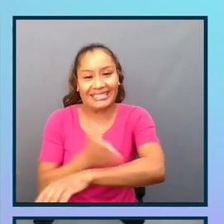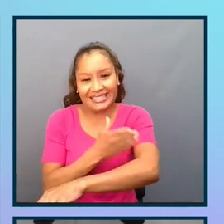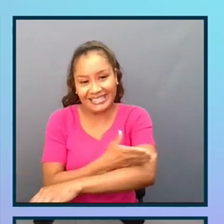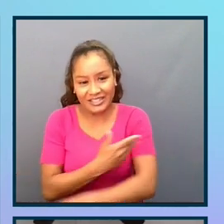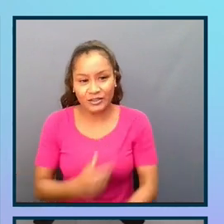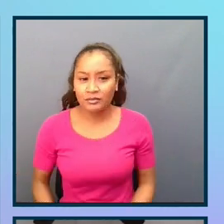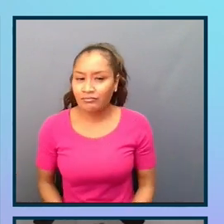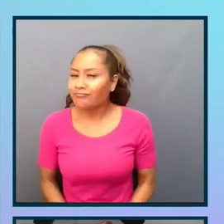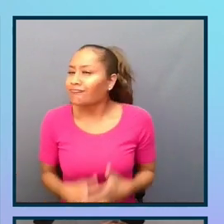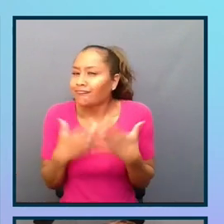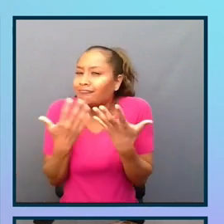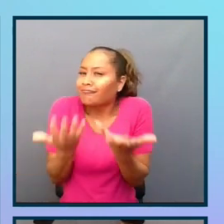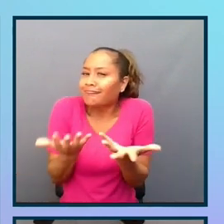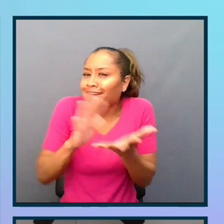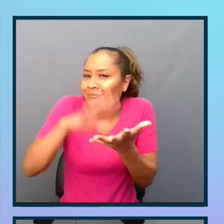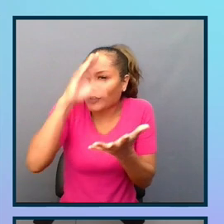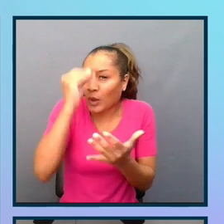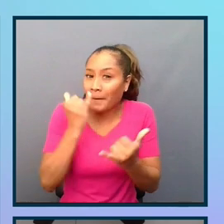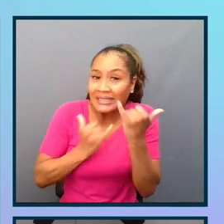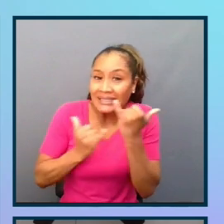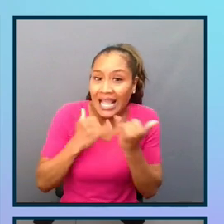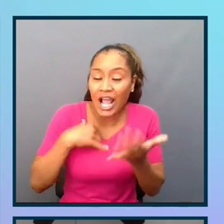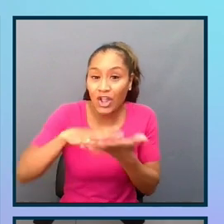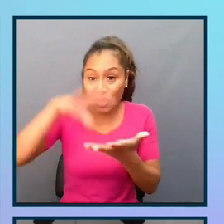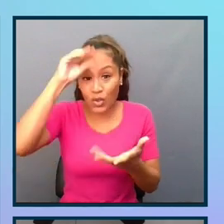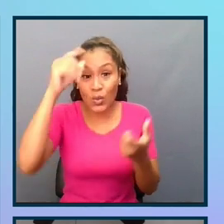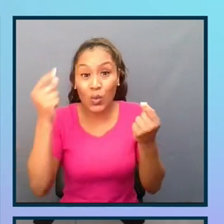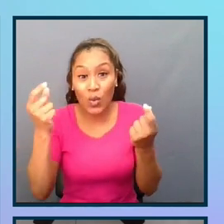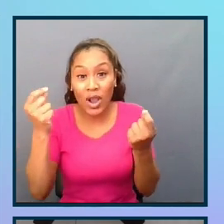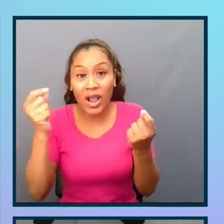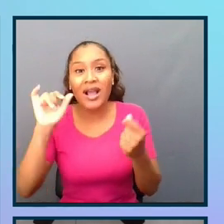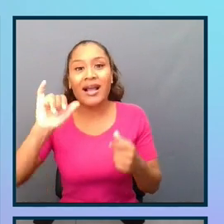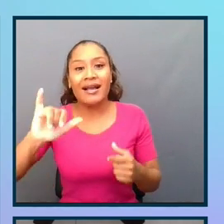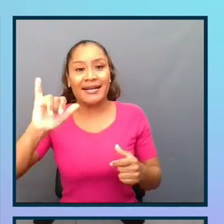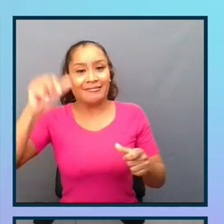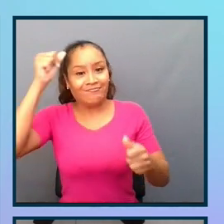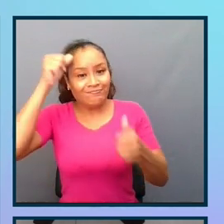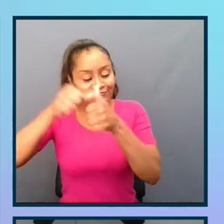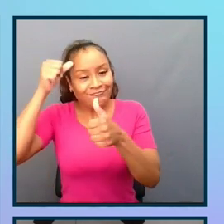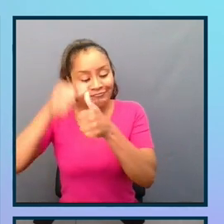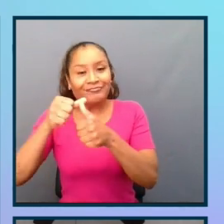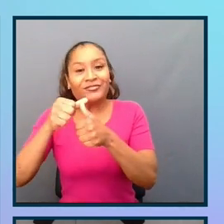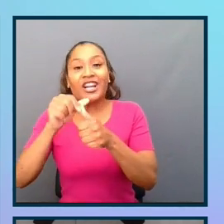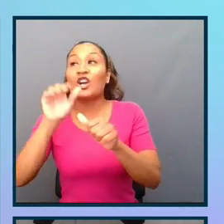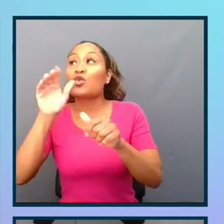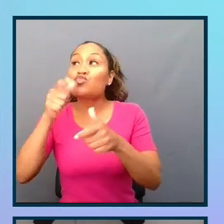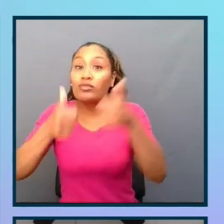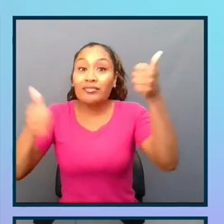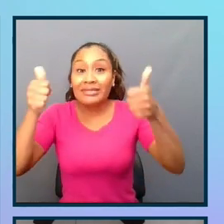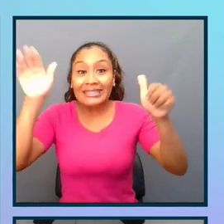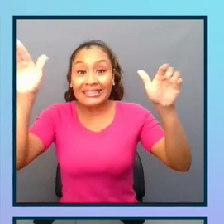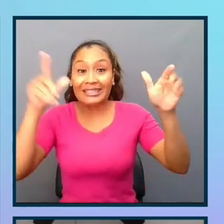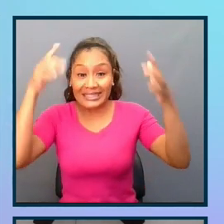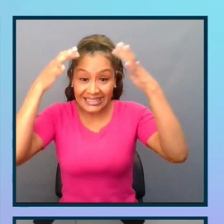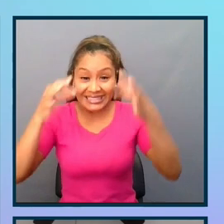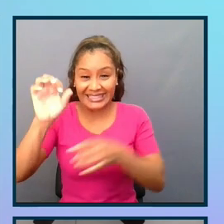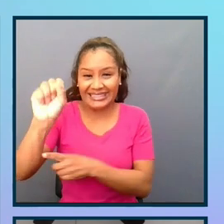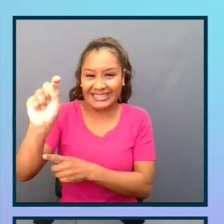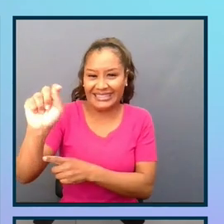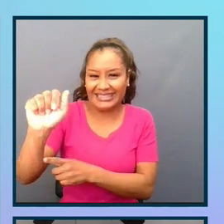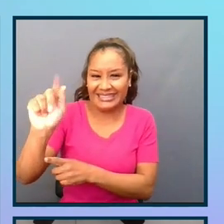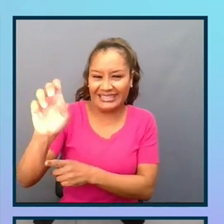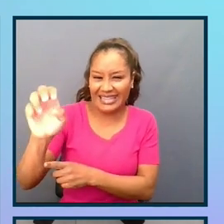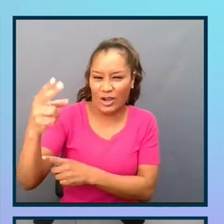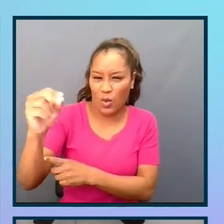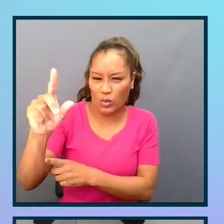So what can we learn from this mistake? We have been regularly reminding all of our stakeholders that it is more important to